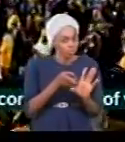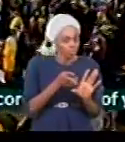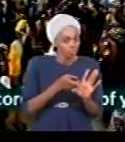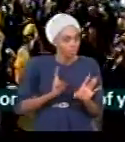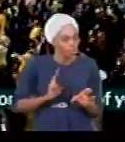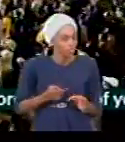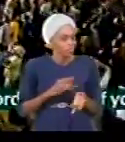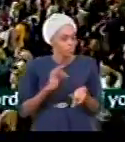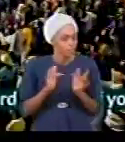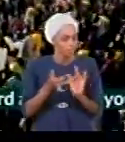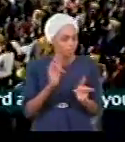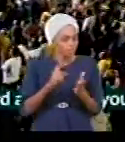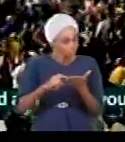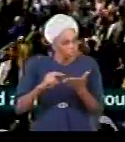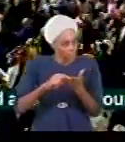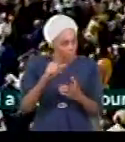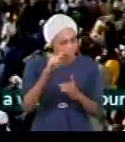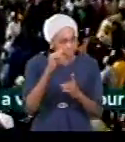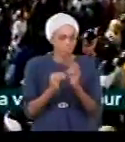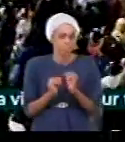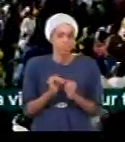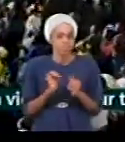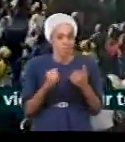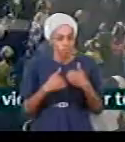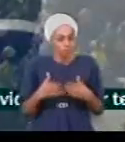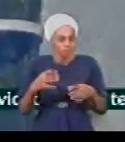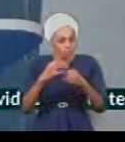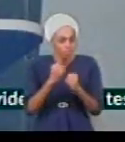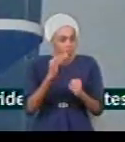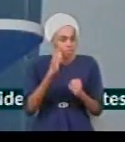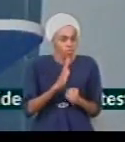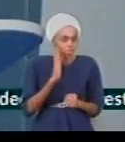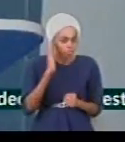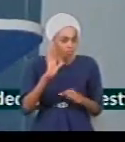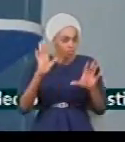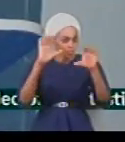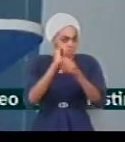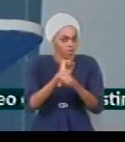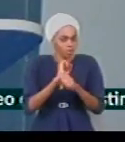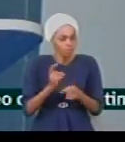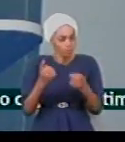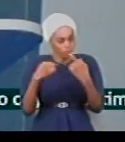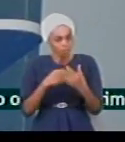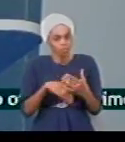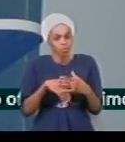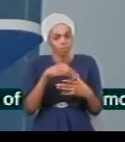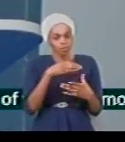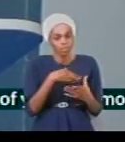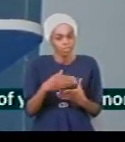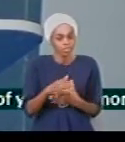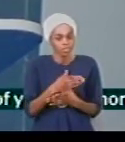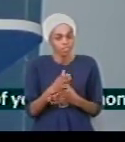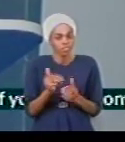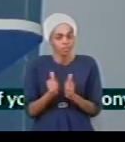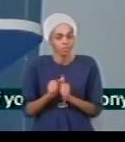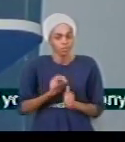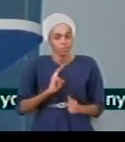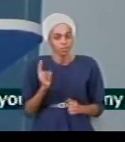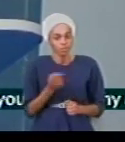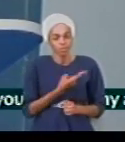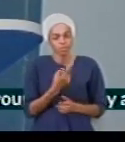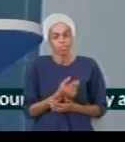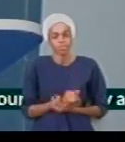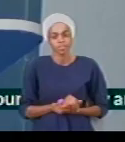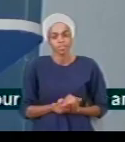with us. God bless you. You can see the walking stick now. No more. Every problem must